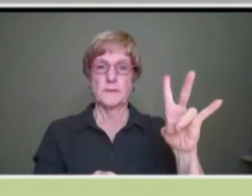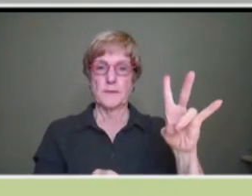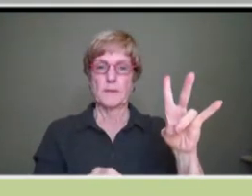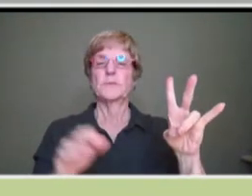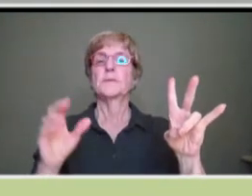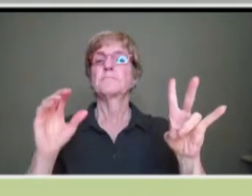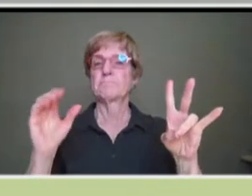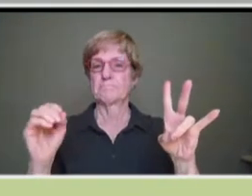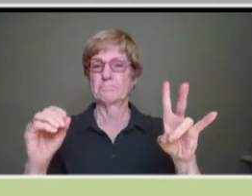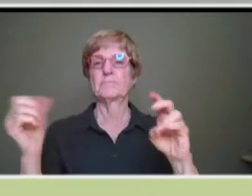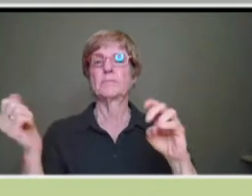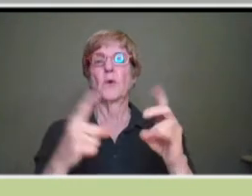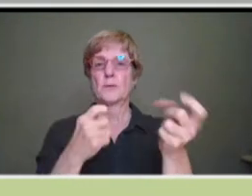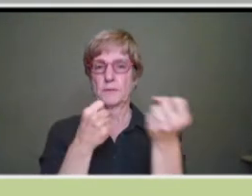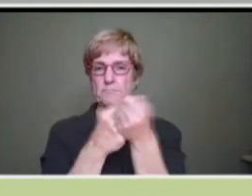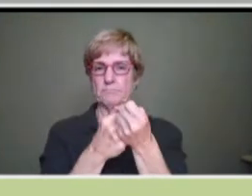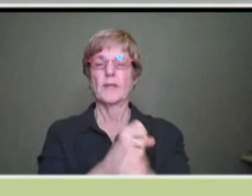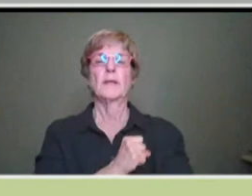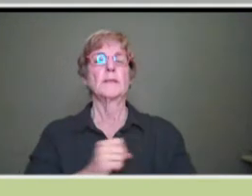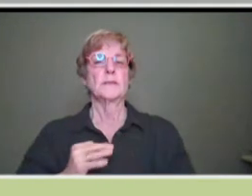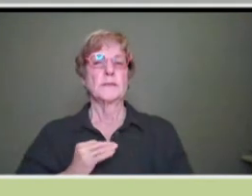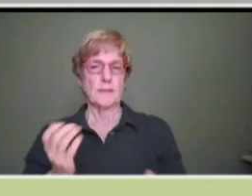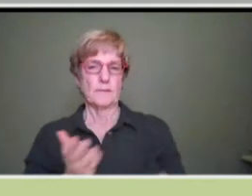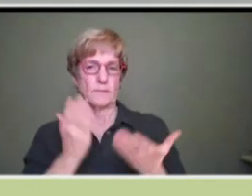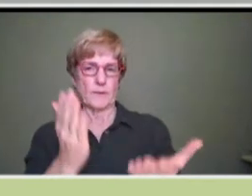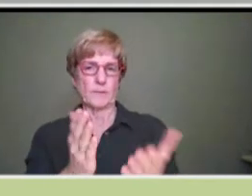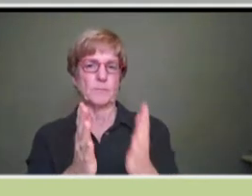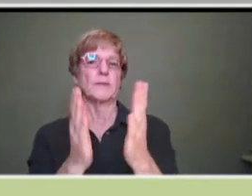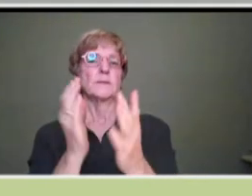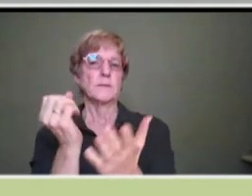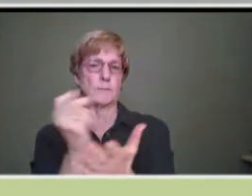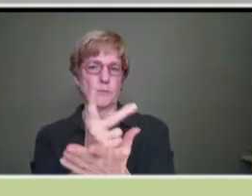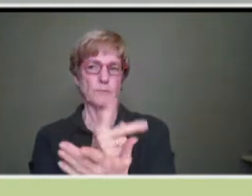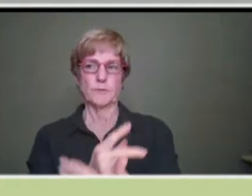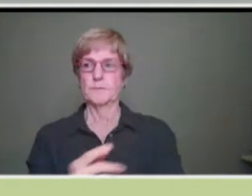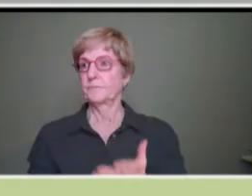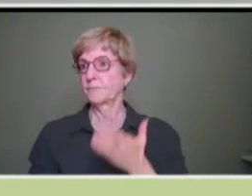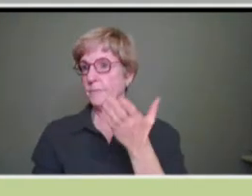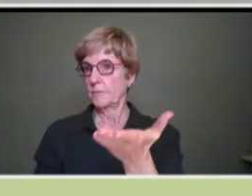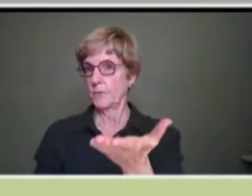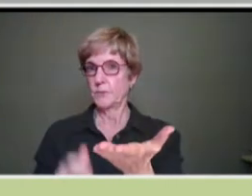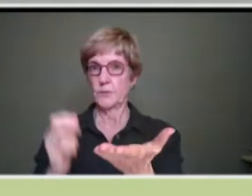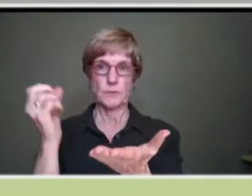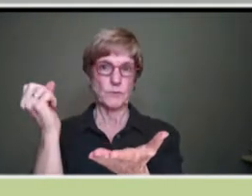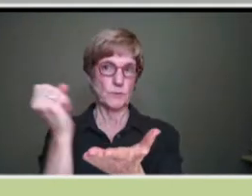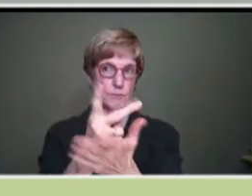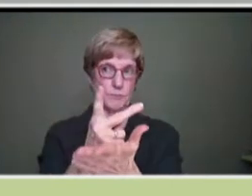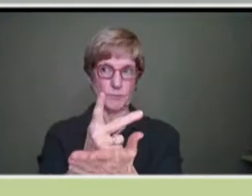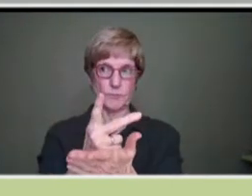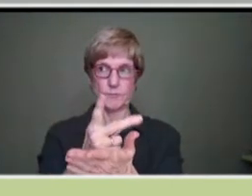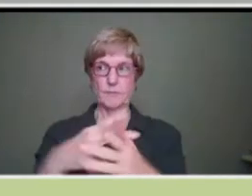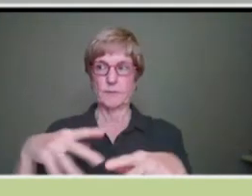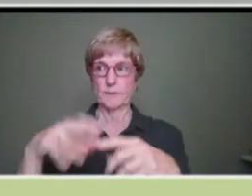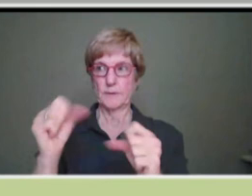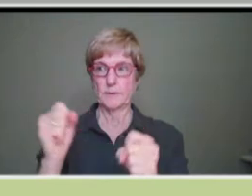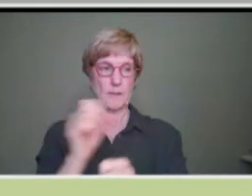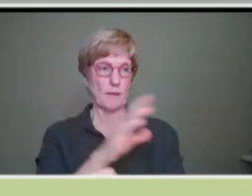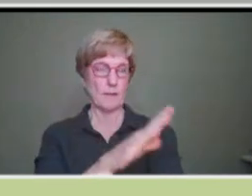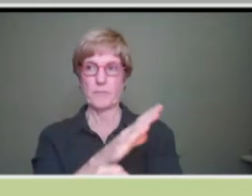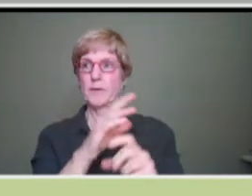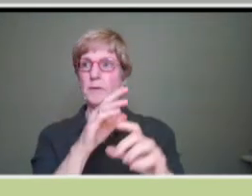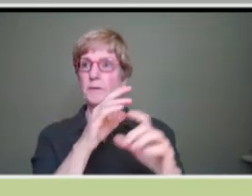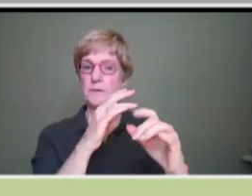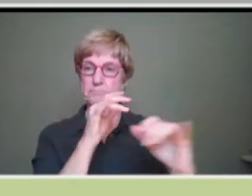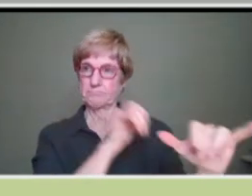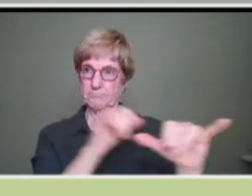of this petition and staff recommends approval of this petition is there a motion to approve the petition and adopt the zoning committee statement of consistency